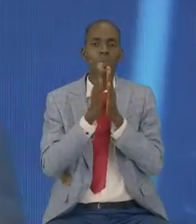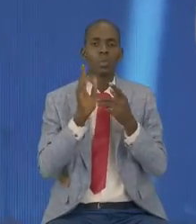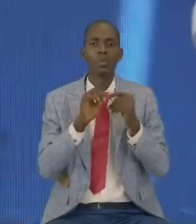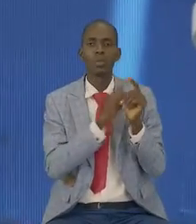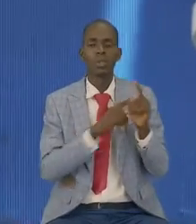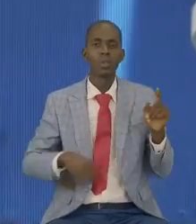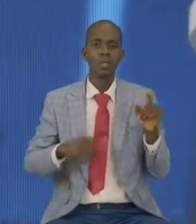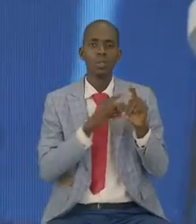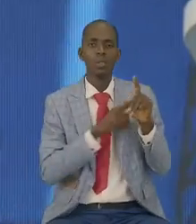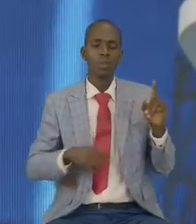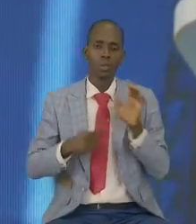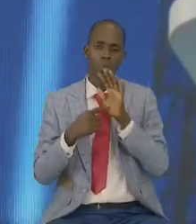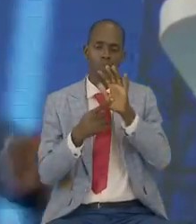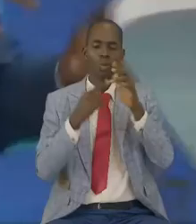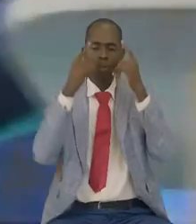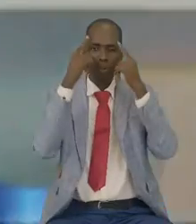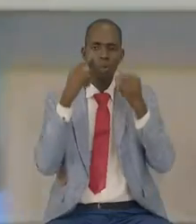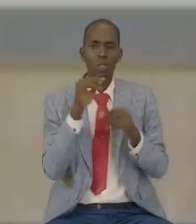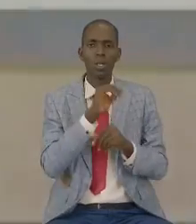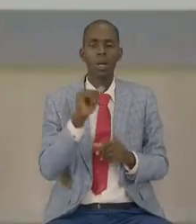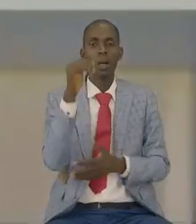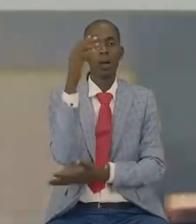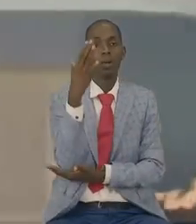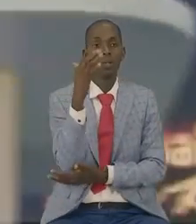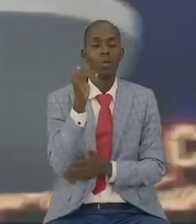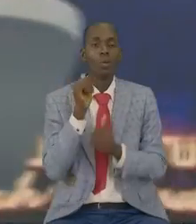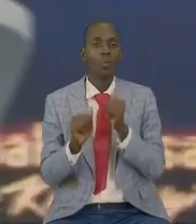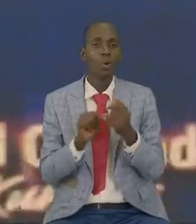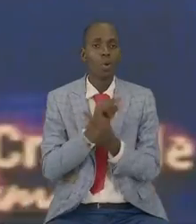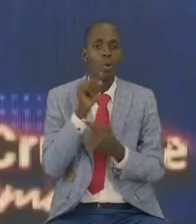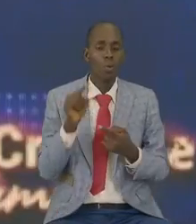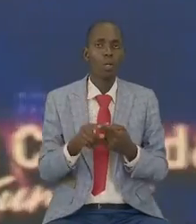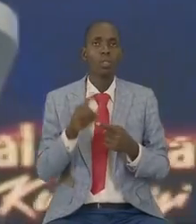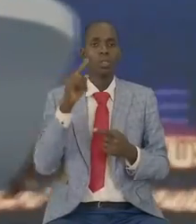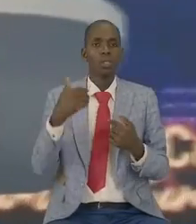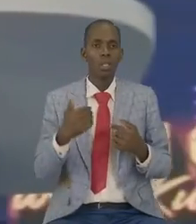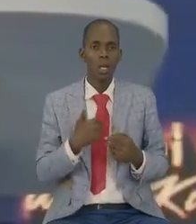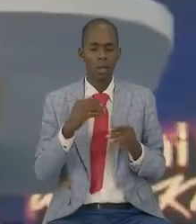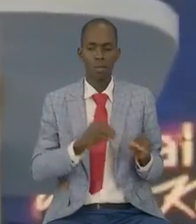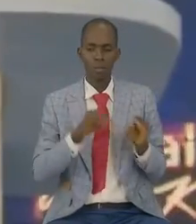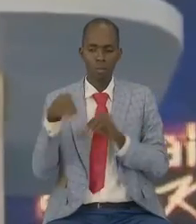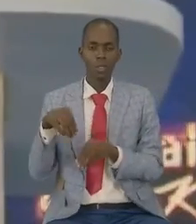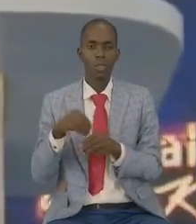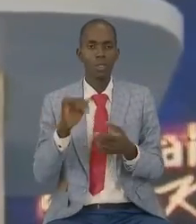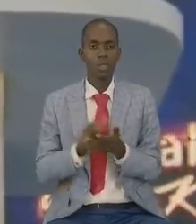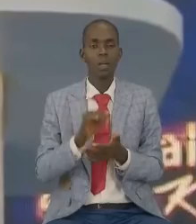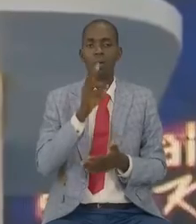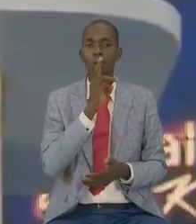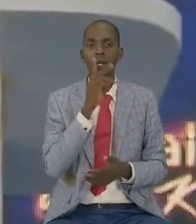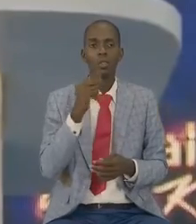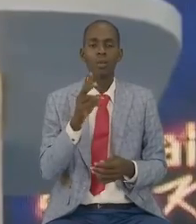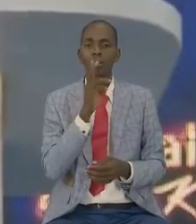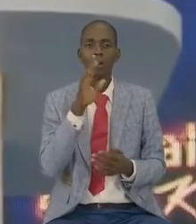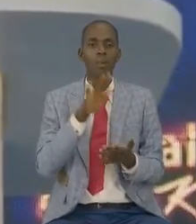him a tree, which when he had cast into the waters